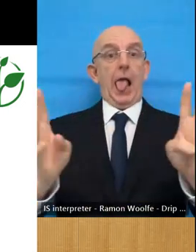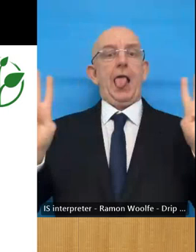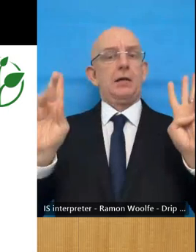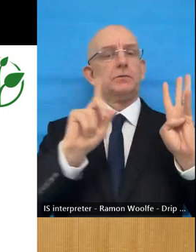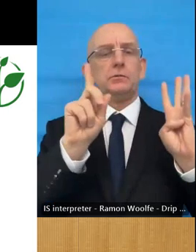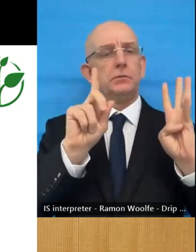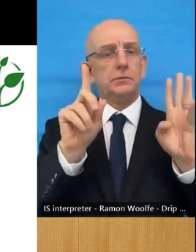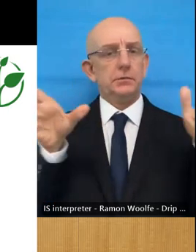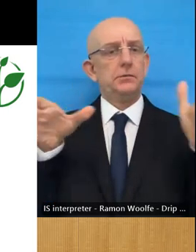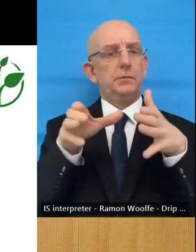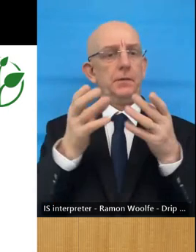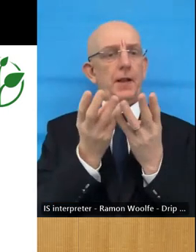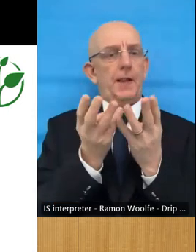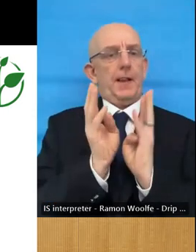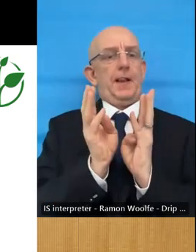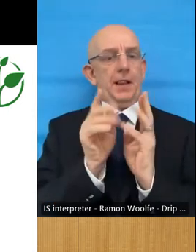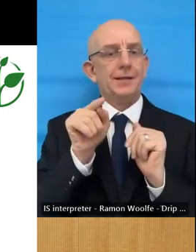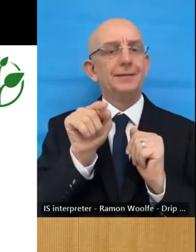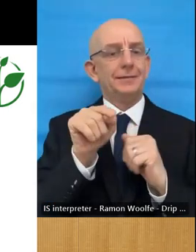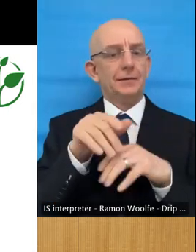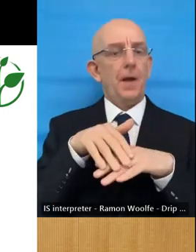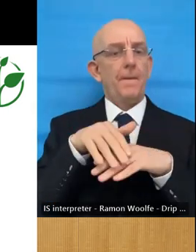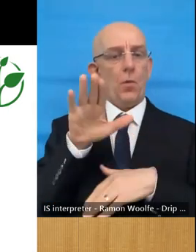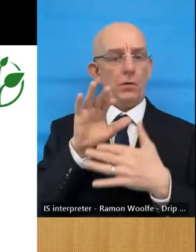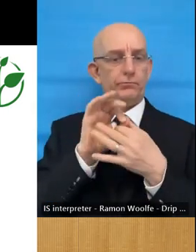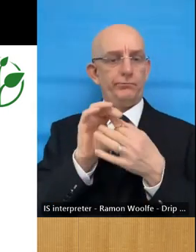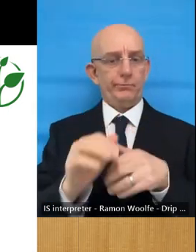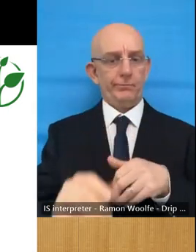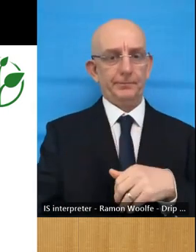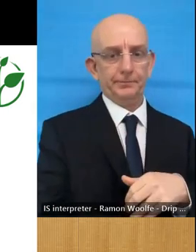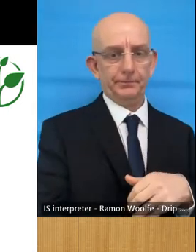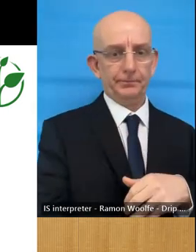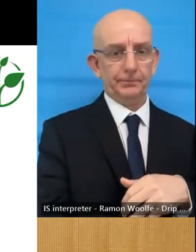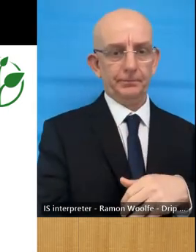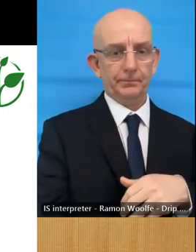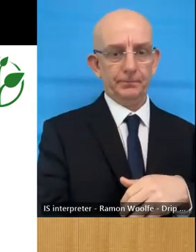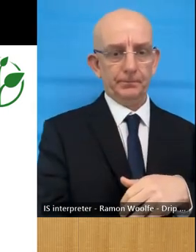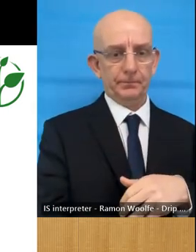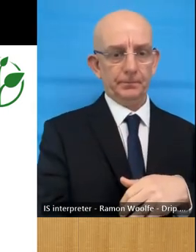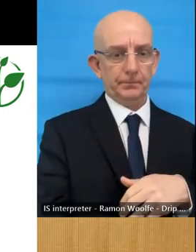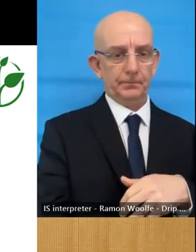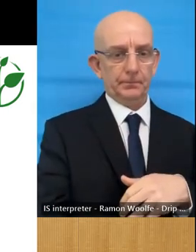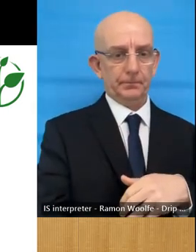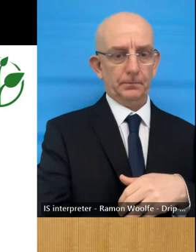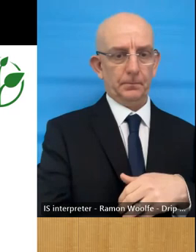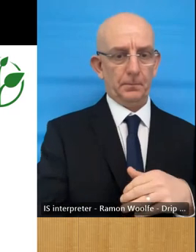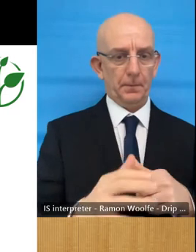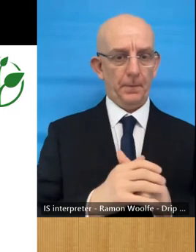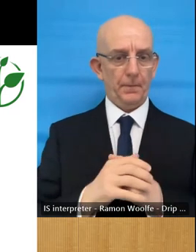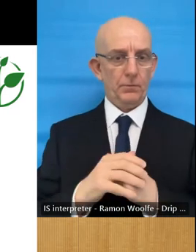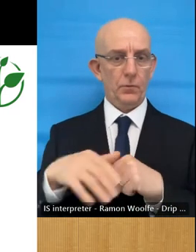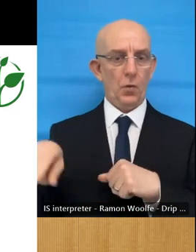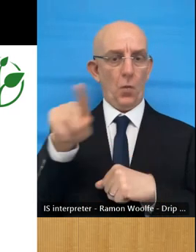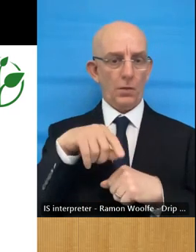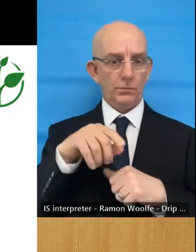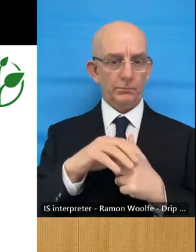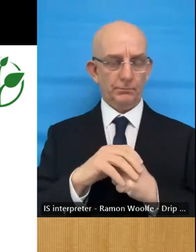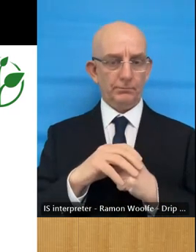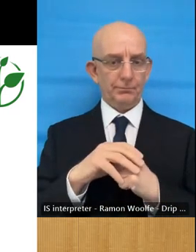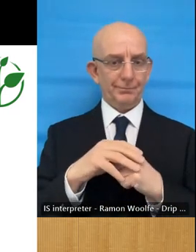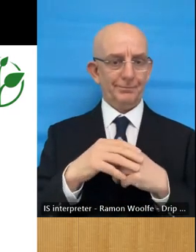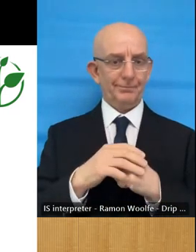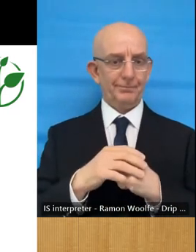for viewing whiteboards and FM hearing loop systems. you see a simple cartoon illustration